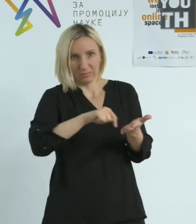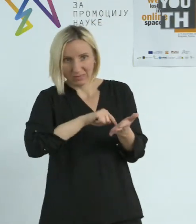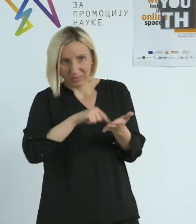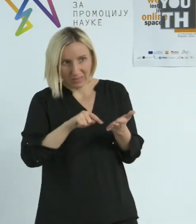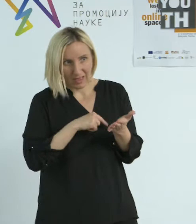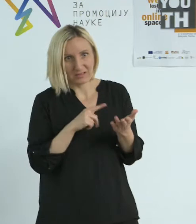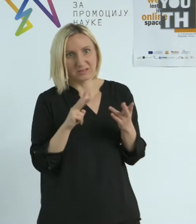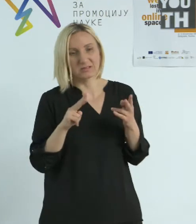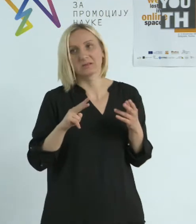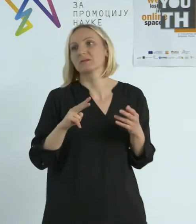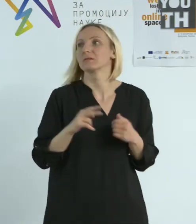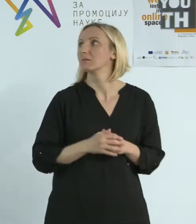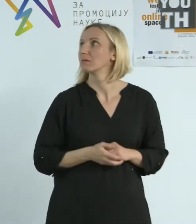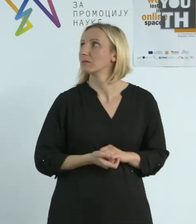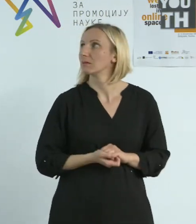knowledge achievement.